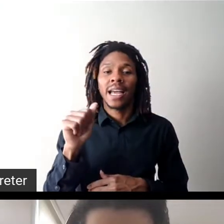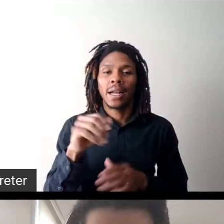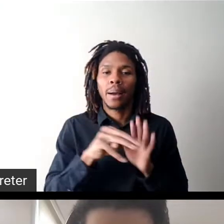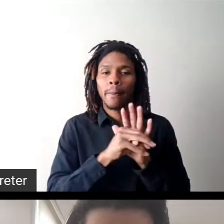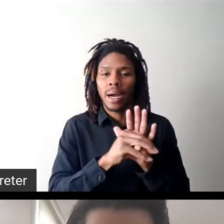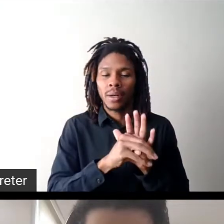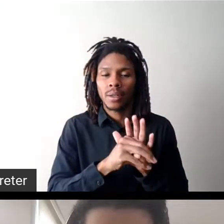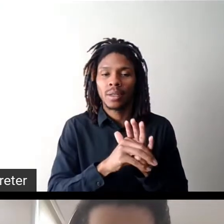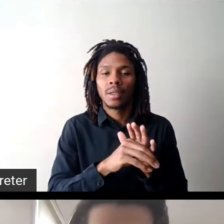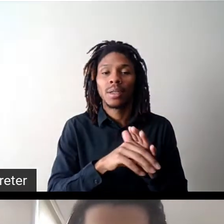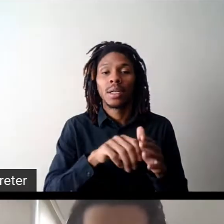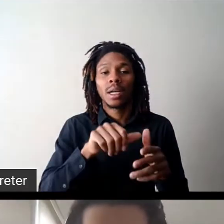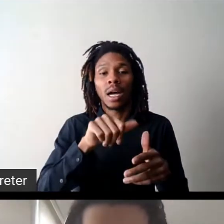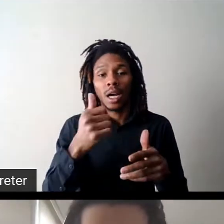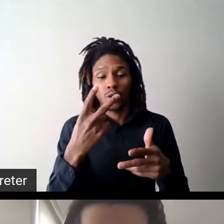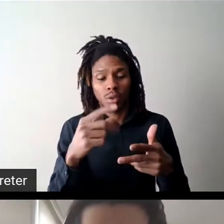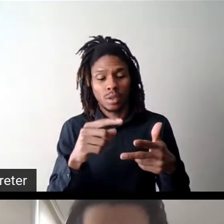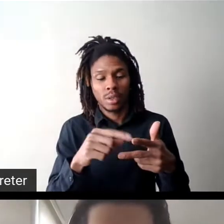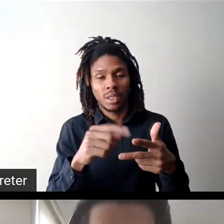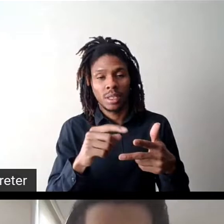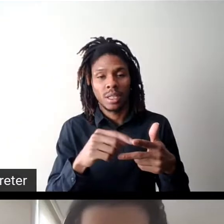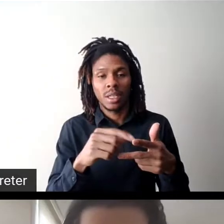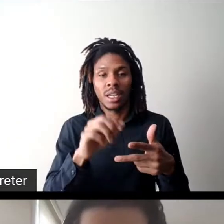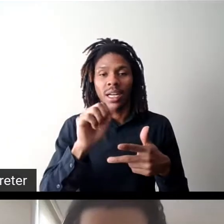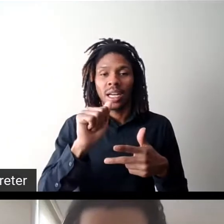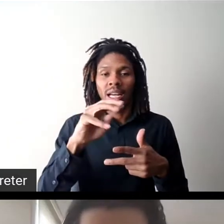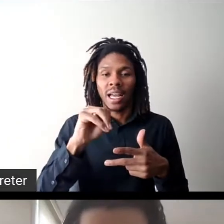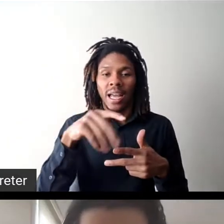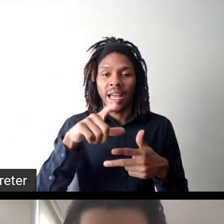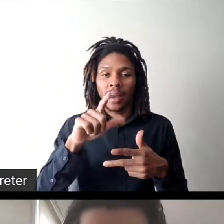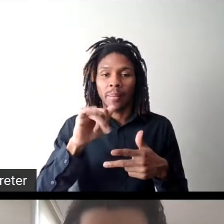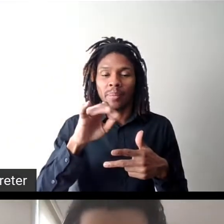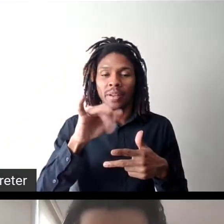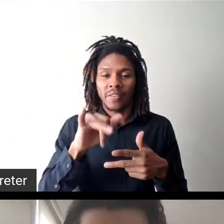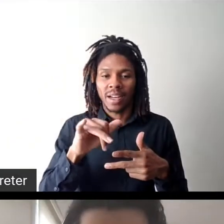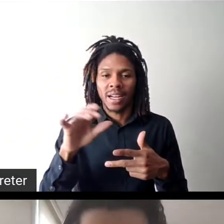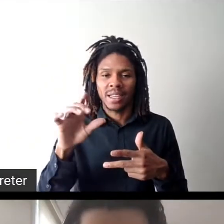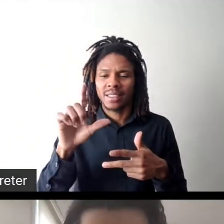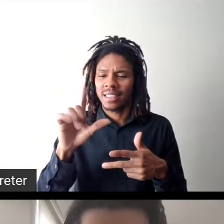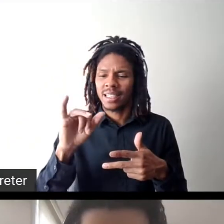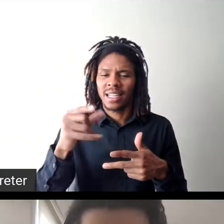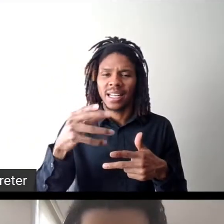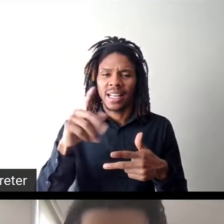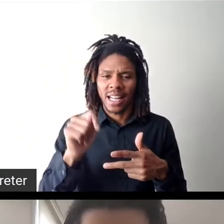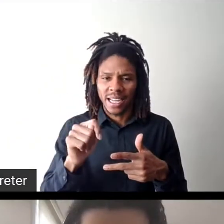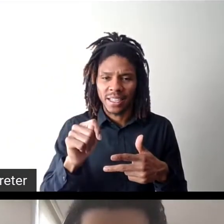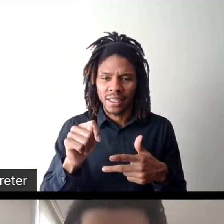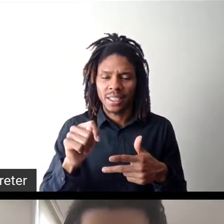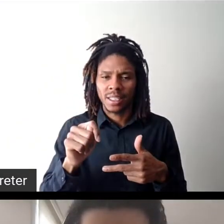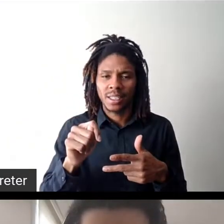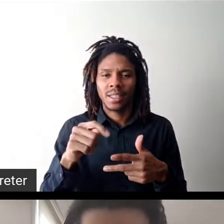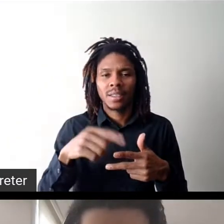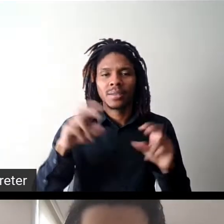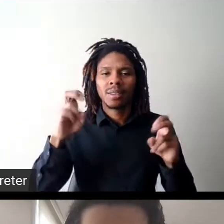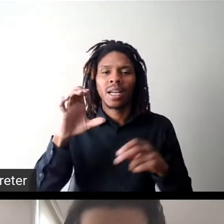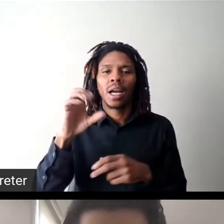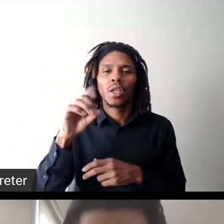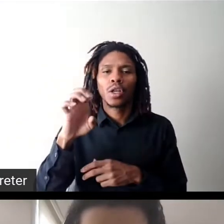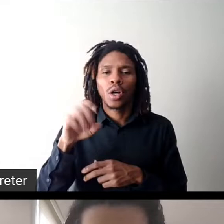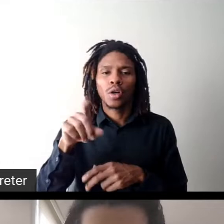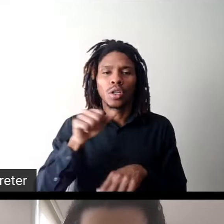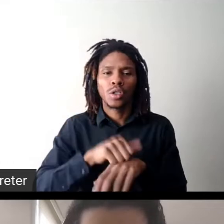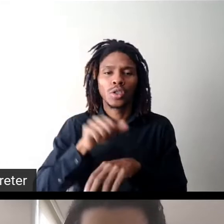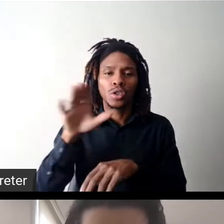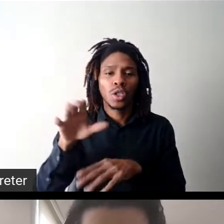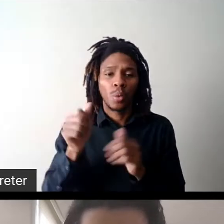Then the other piece is the Amplify libraries, which is a set of, you can think of it as the code that you ship with your